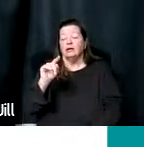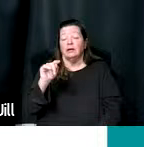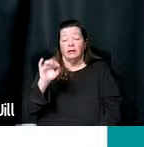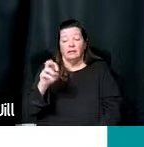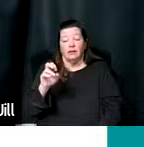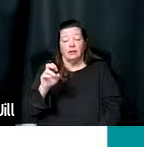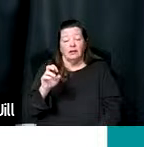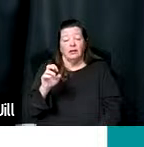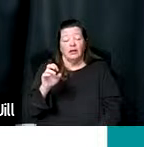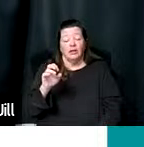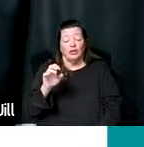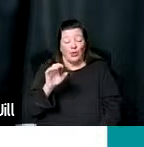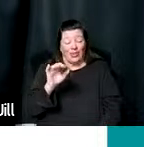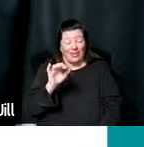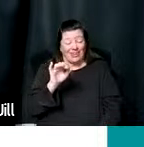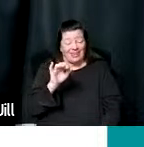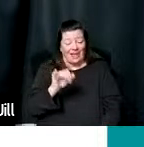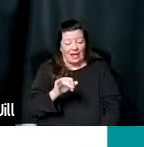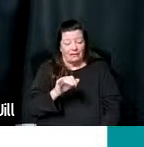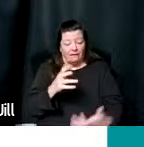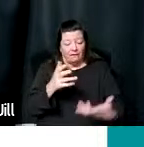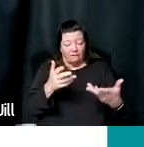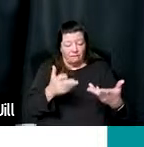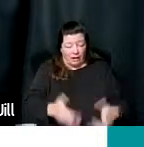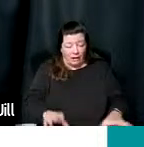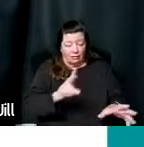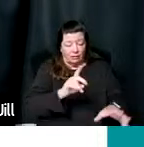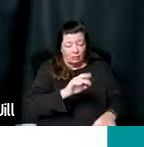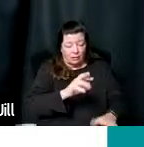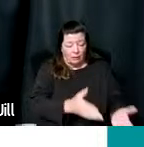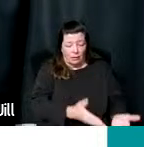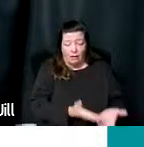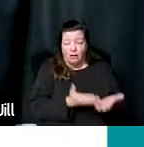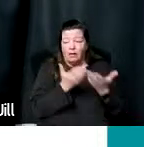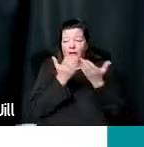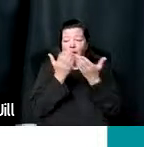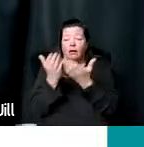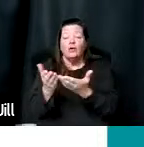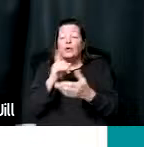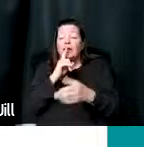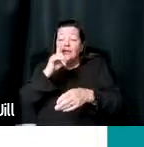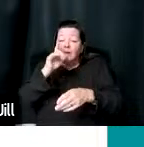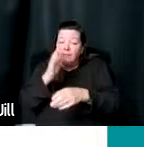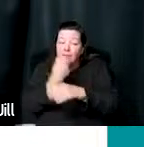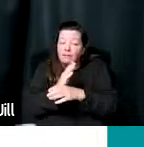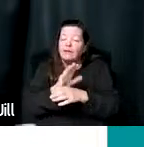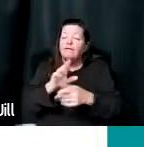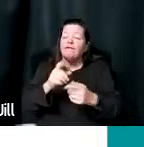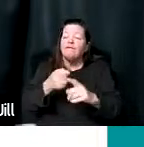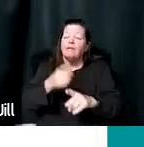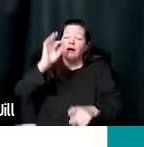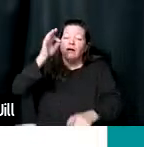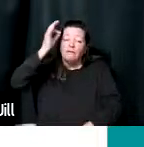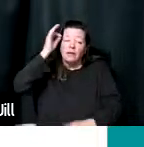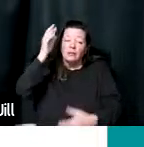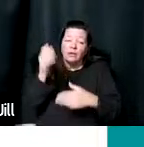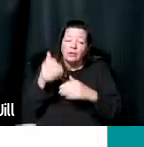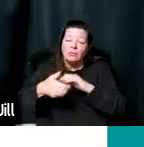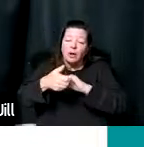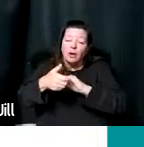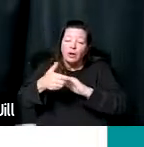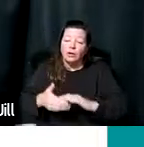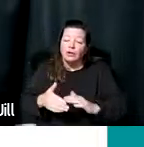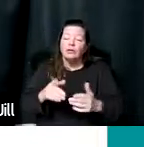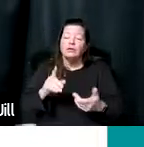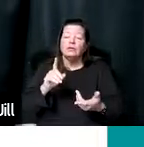take into the final. We are have commitment from our federal partners to seek to get